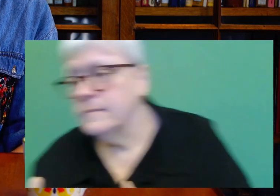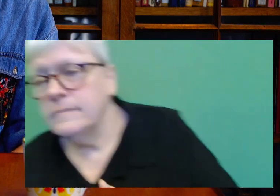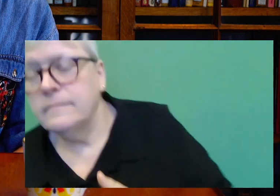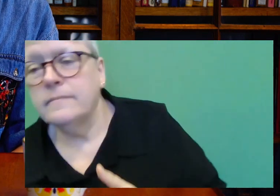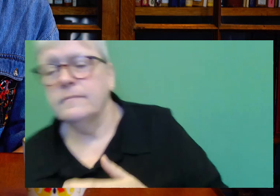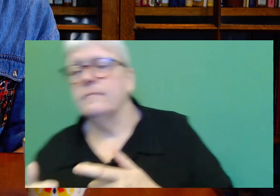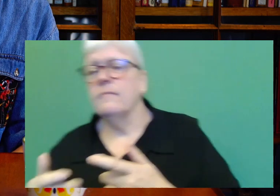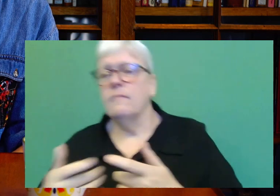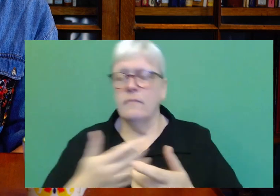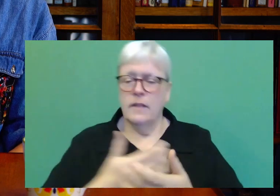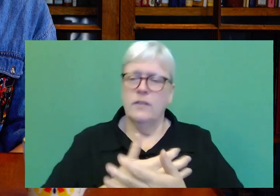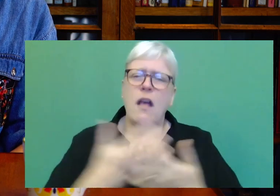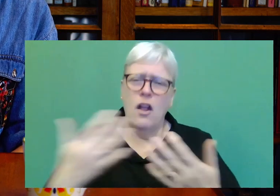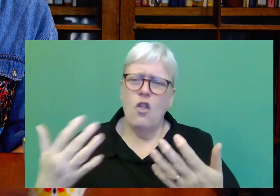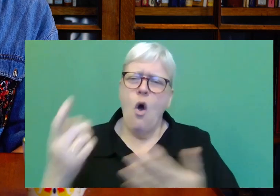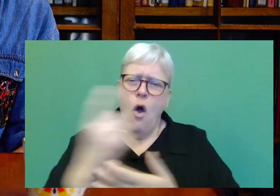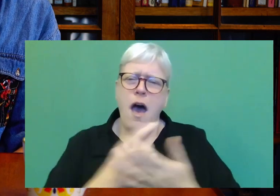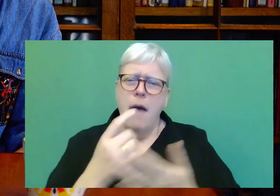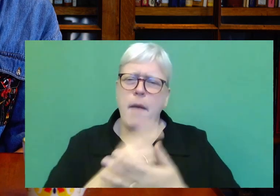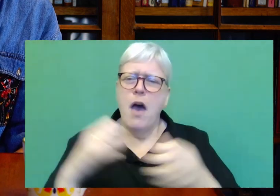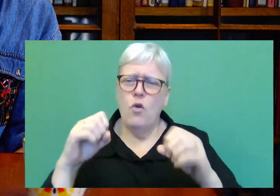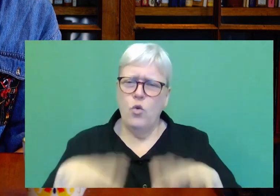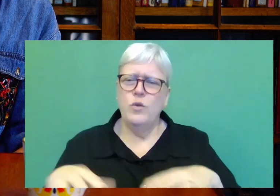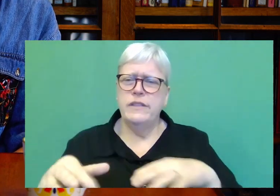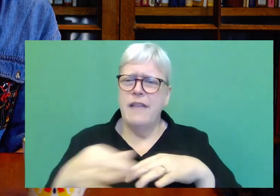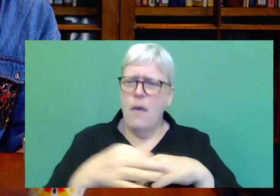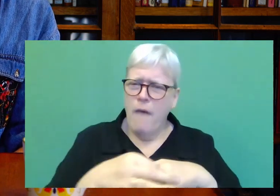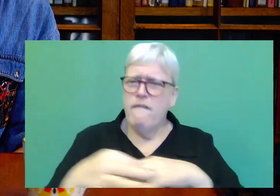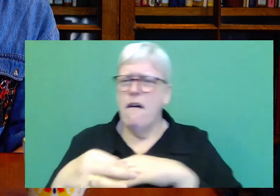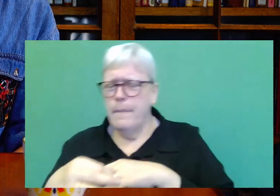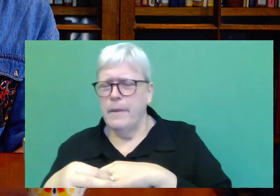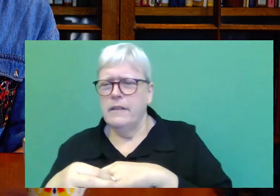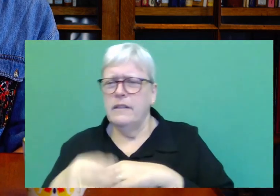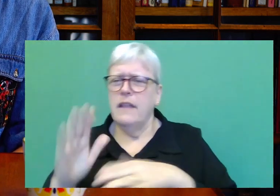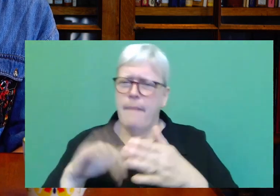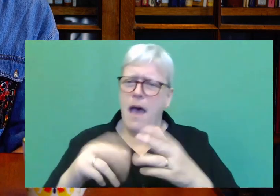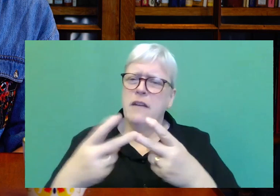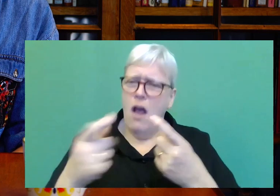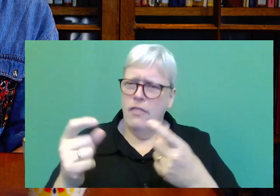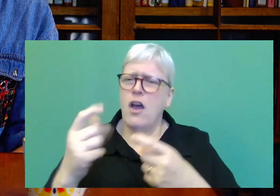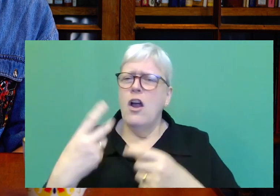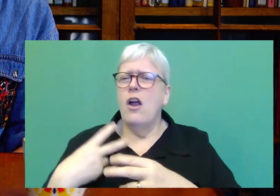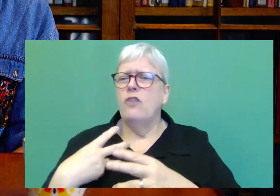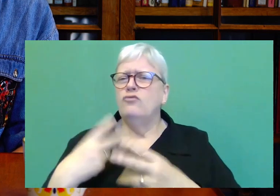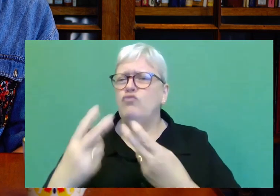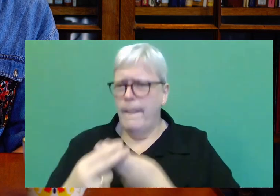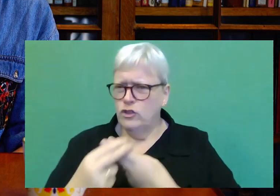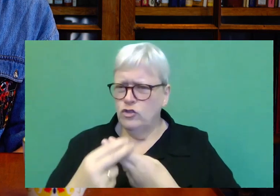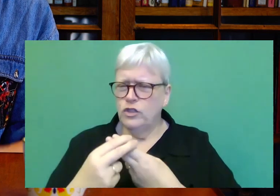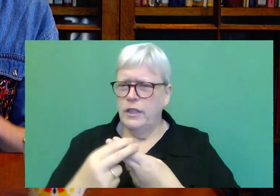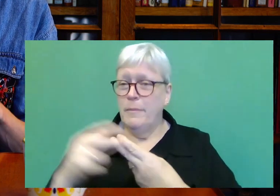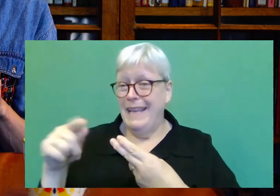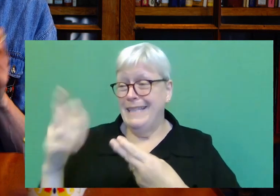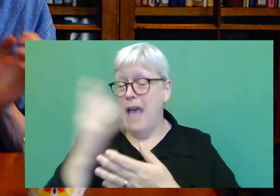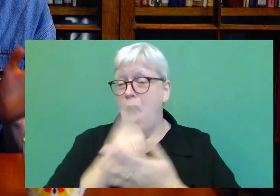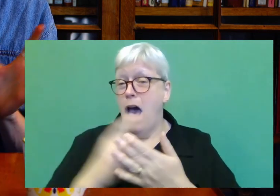spouse, I think, than any other category of relationship. But his was about that, but it seemed a bit more inviting